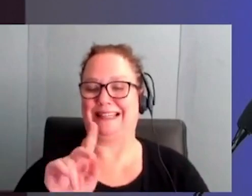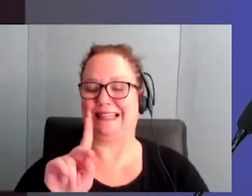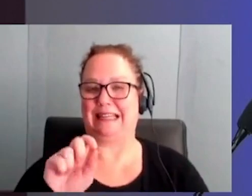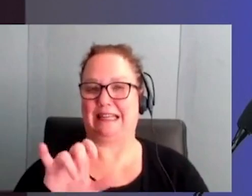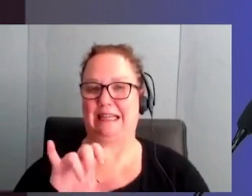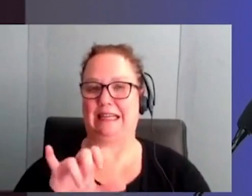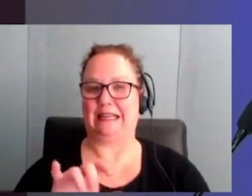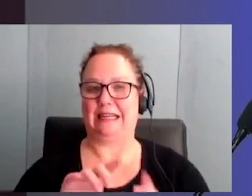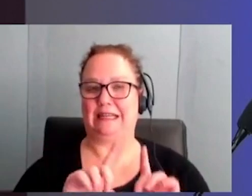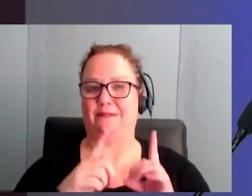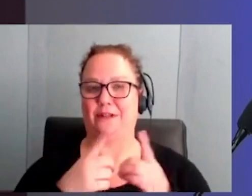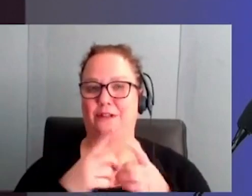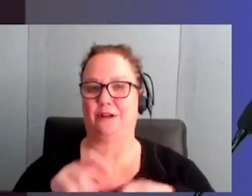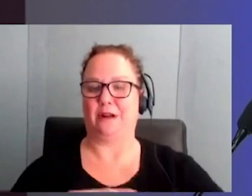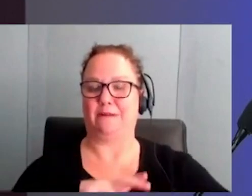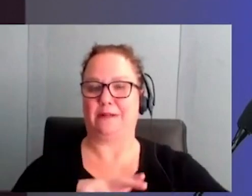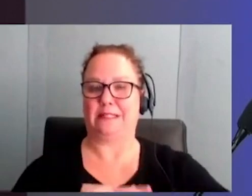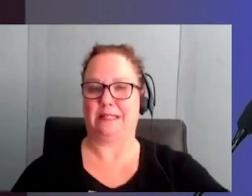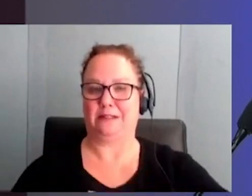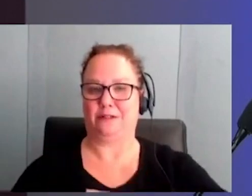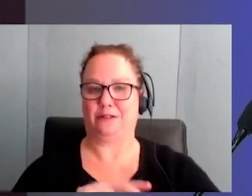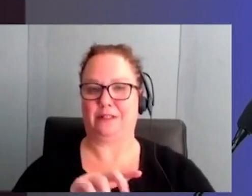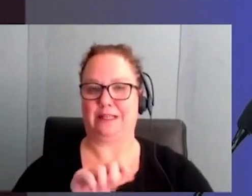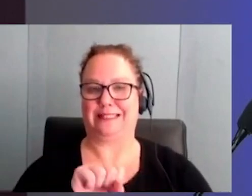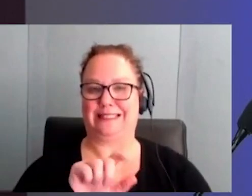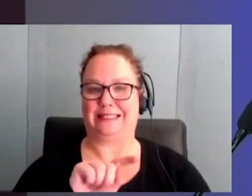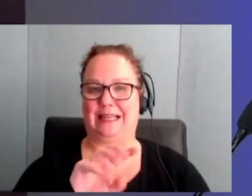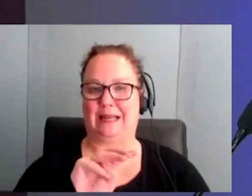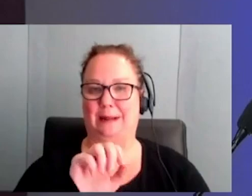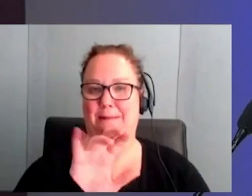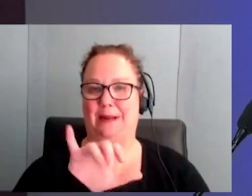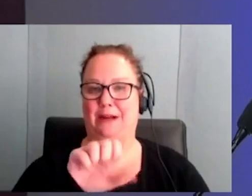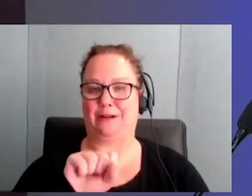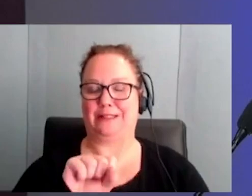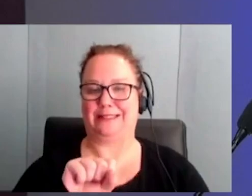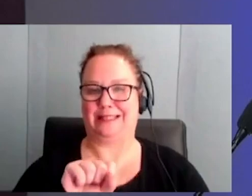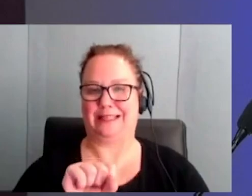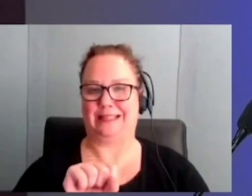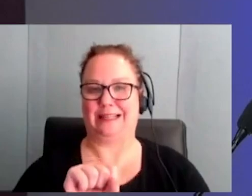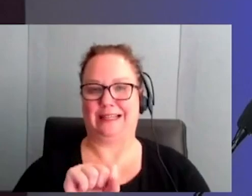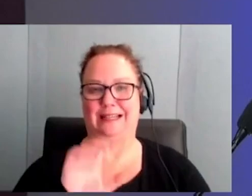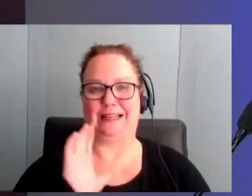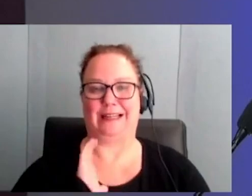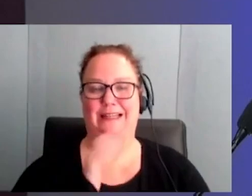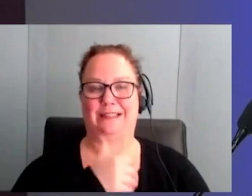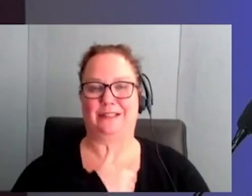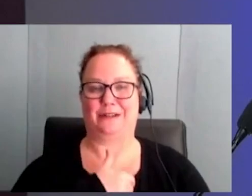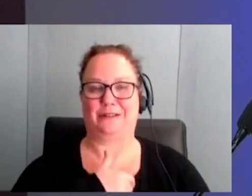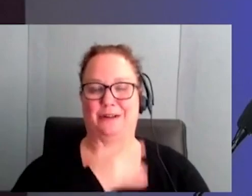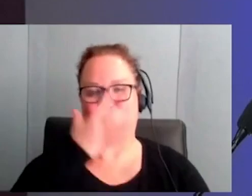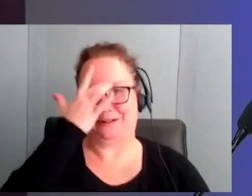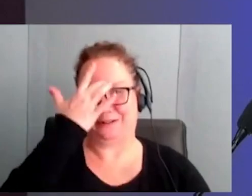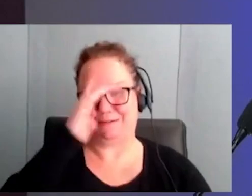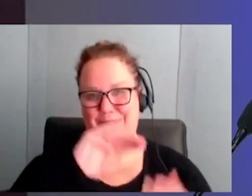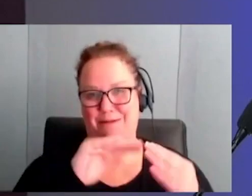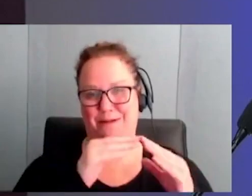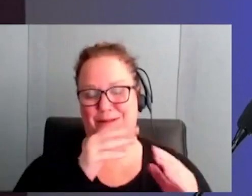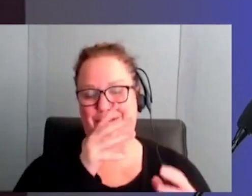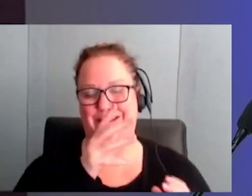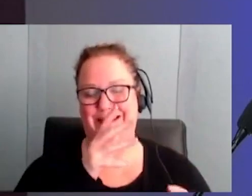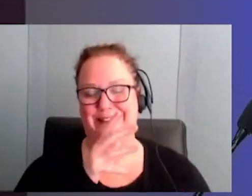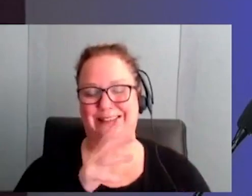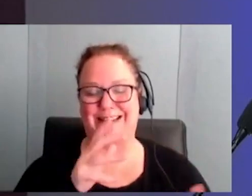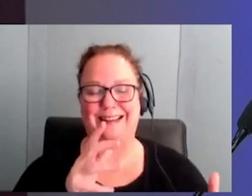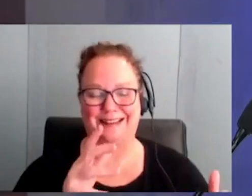and Mathematics at the University of St. Mary's. Big title, but simply put, she's our super smart numbers gal, and we are so glad to have her back